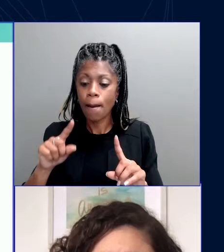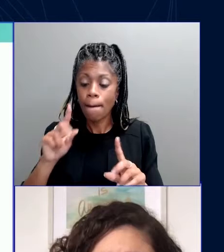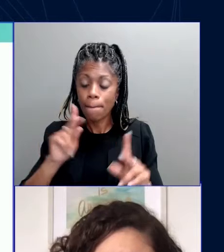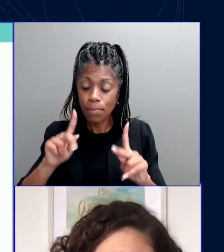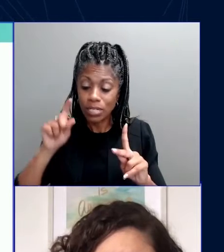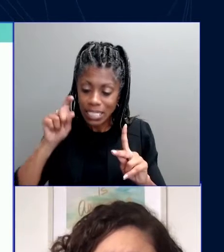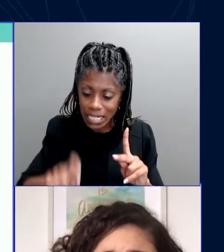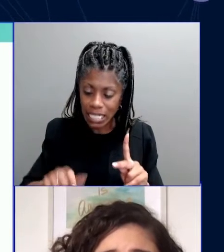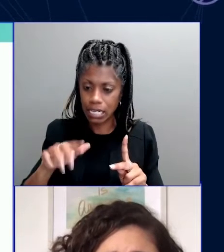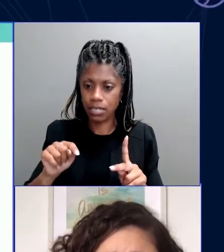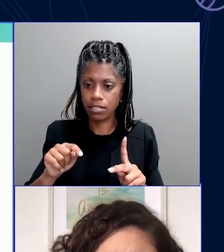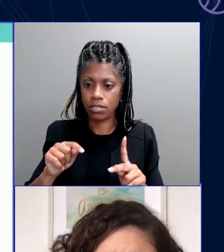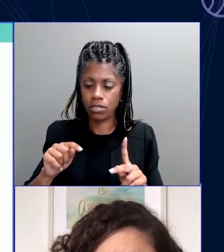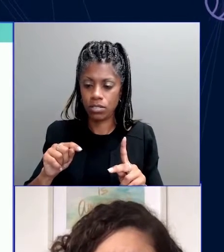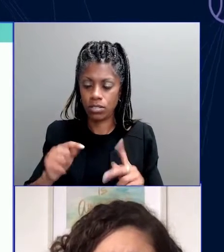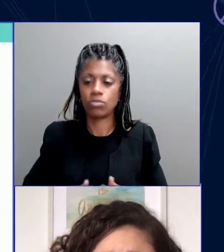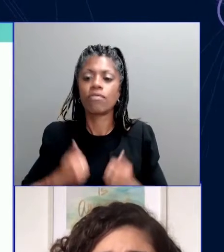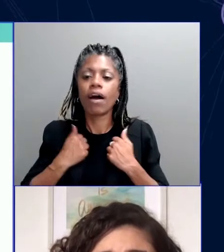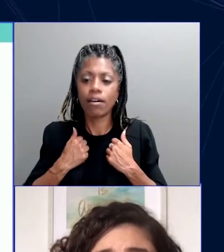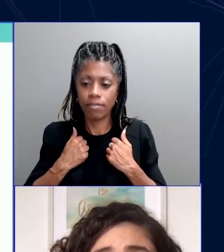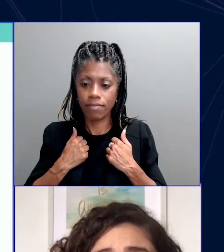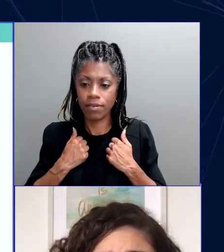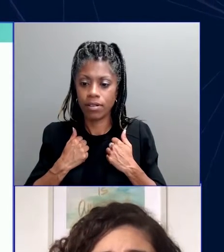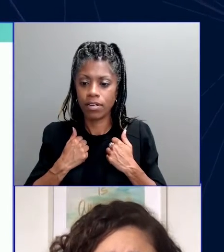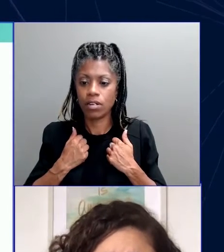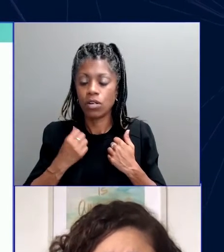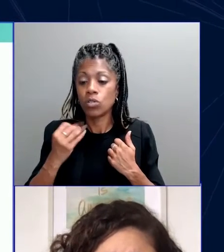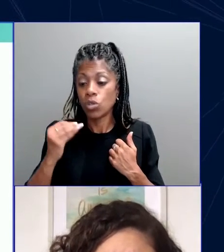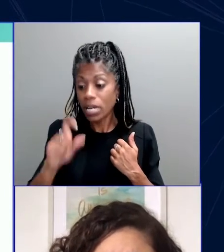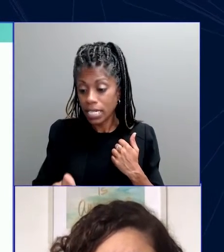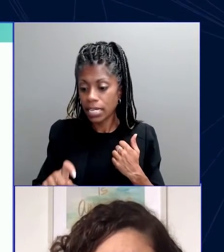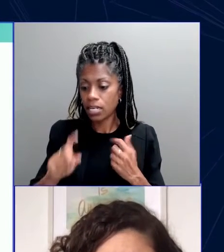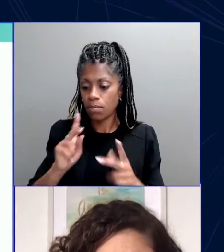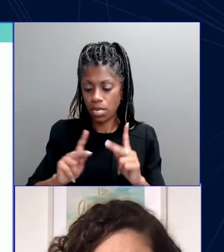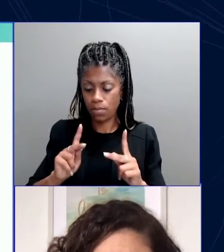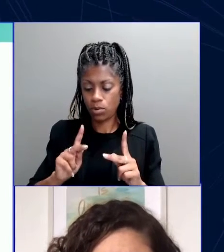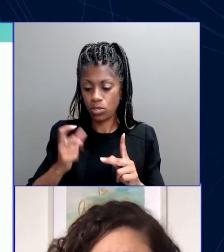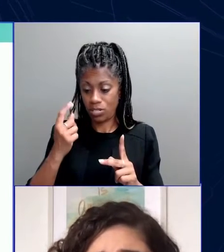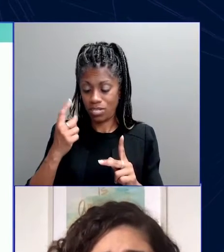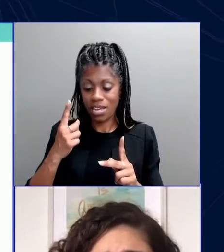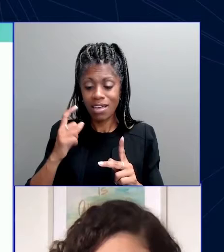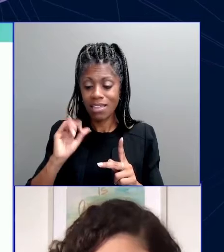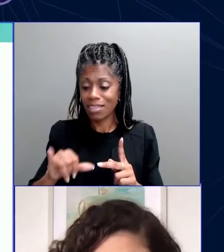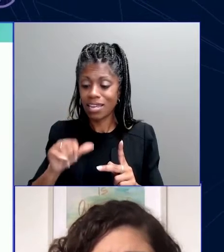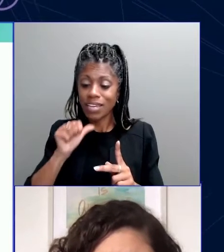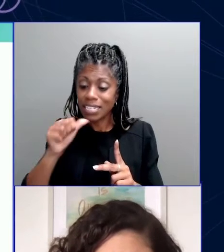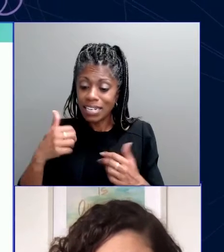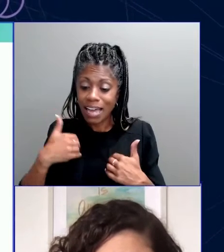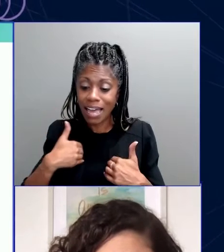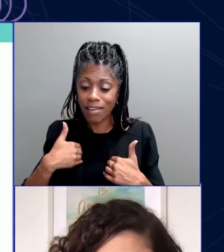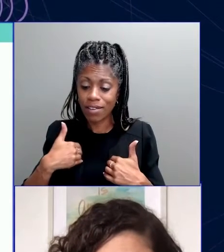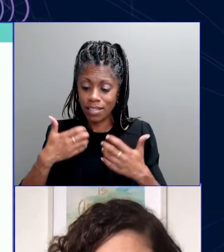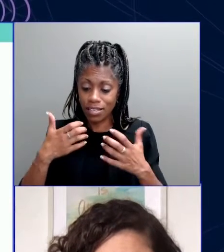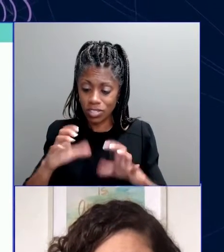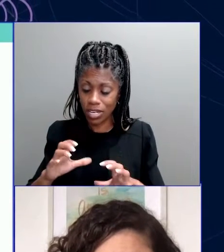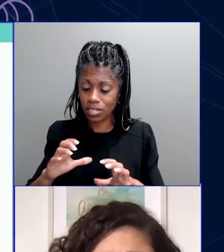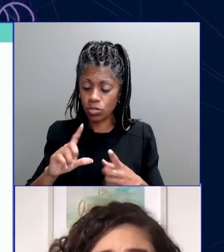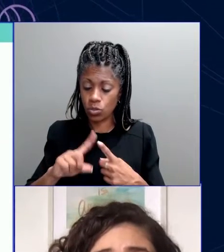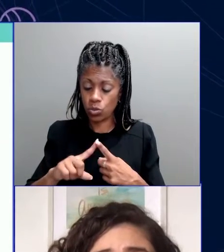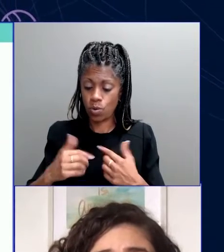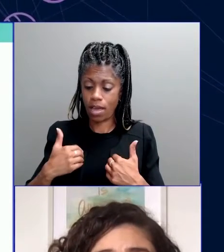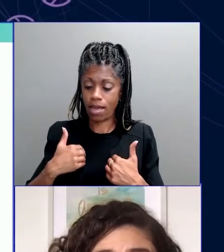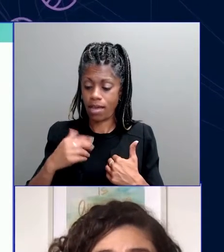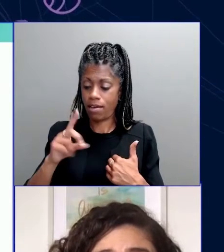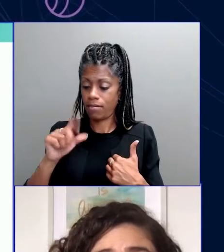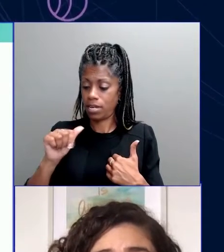tell the stories of undocumented people who were living in threat of detention and deportation and did not have DACA protecting them.